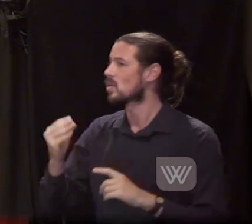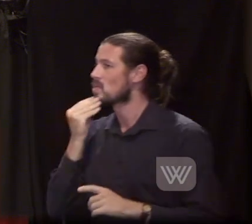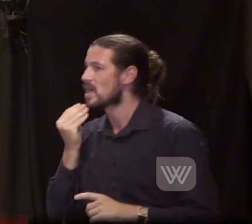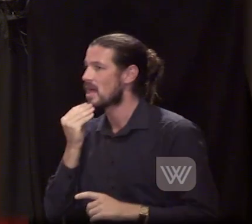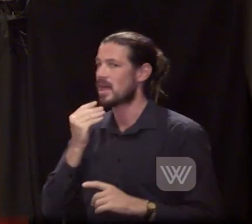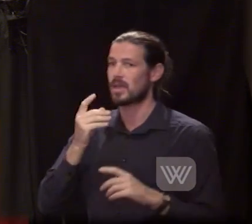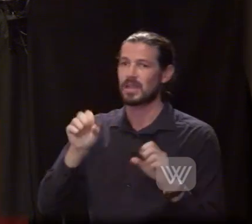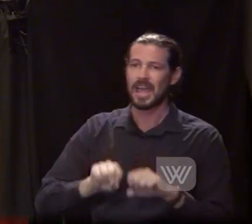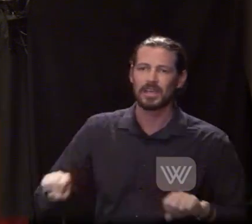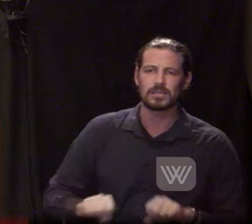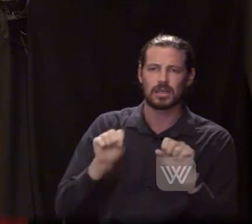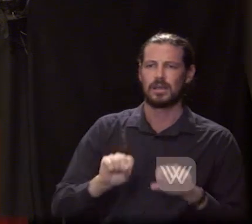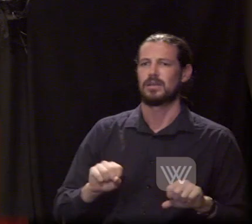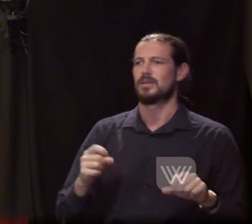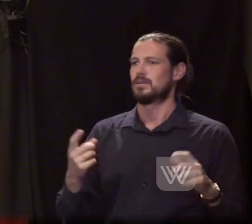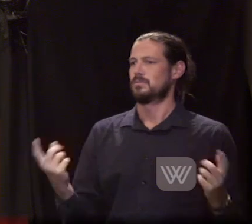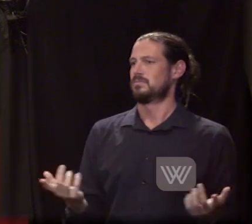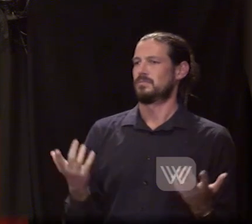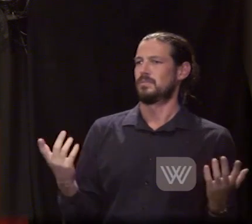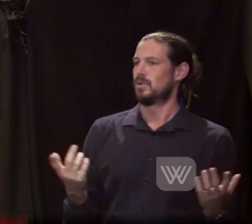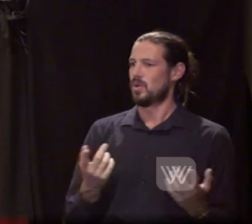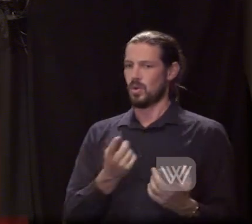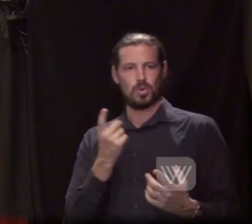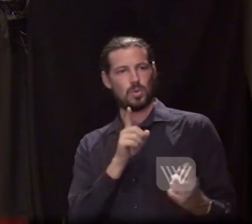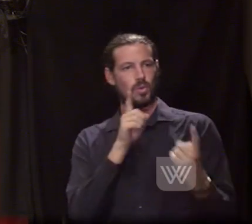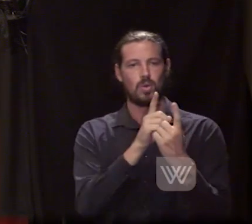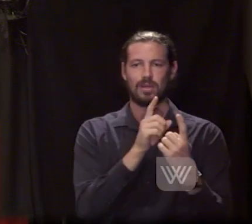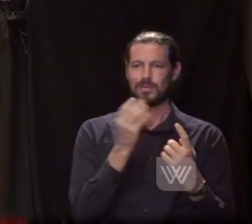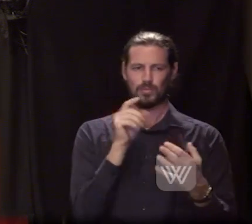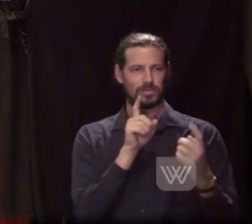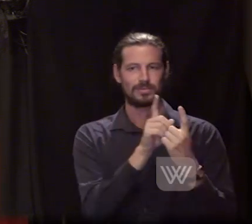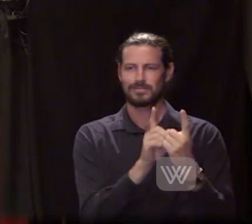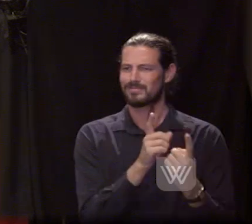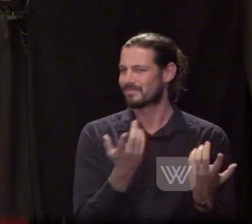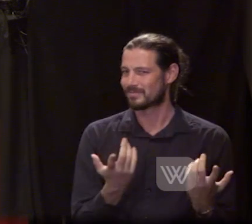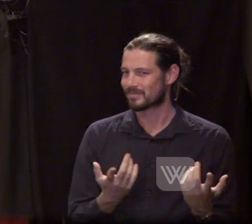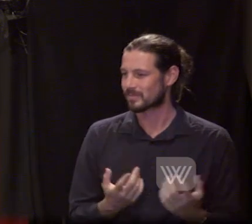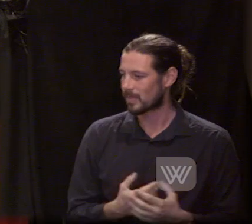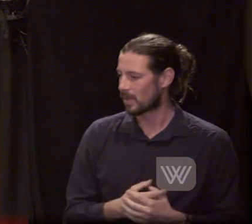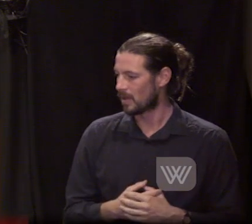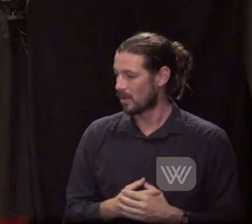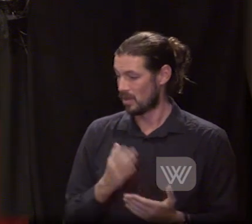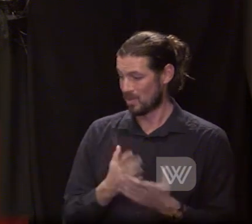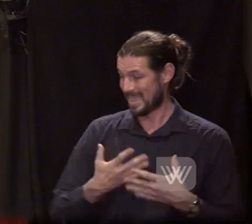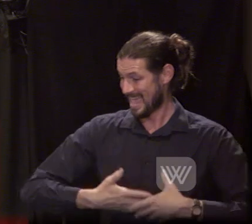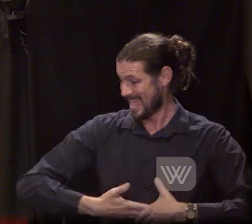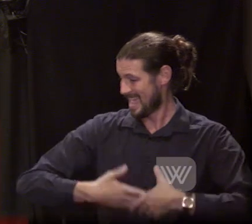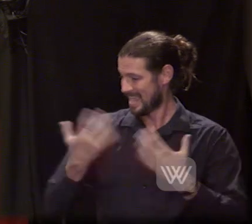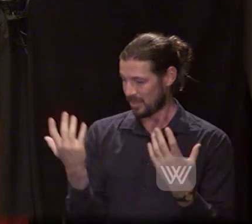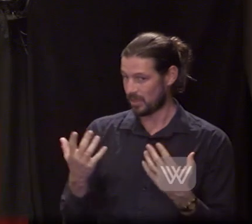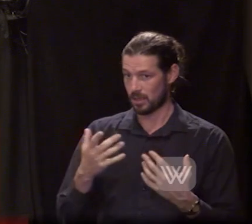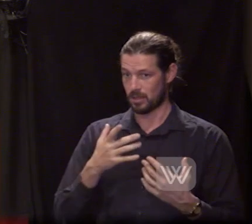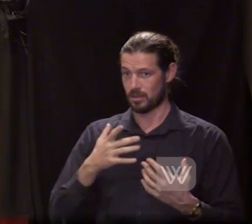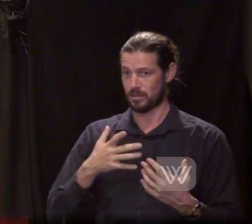exercise, who has interacted with who most recently, how that interaction went. Pretty much everything you can think of you'd want to know about somebody,